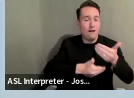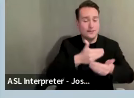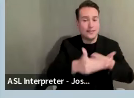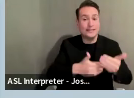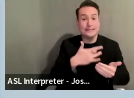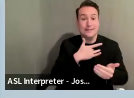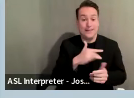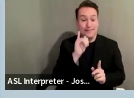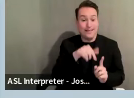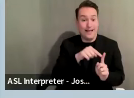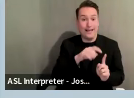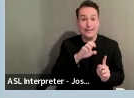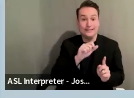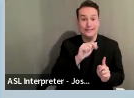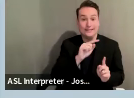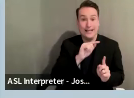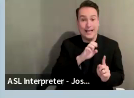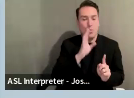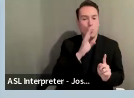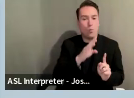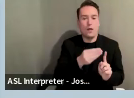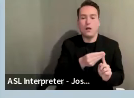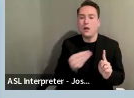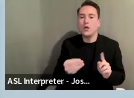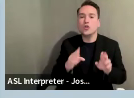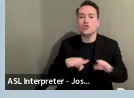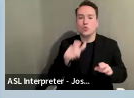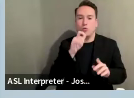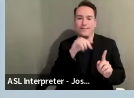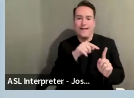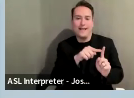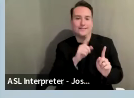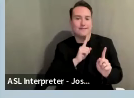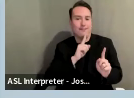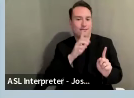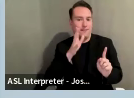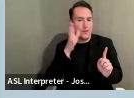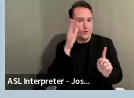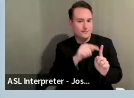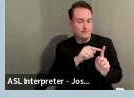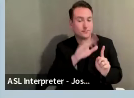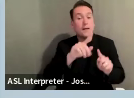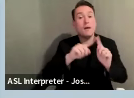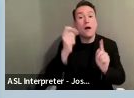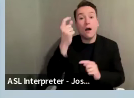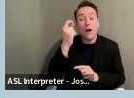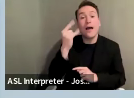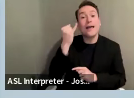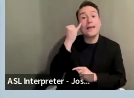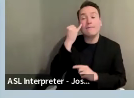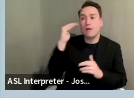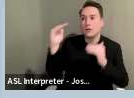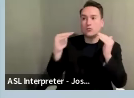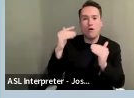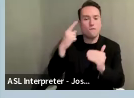that estate will go to the children of that single parent. However, If an adult wants to, for whatever